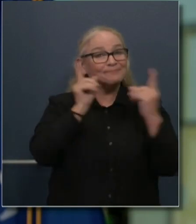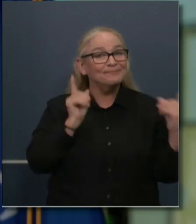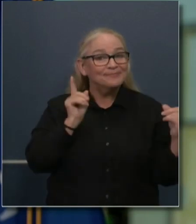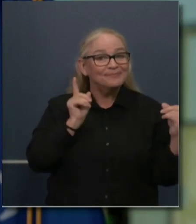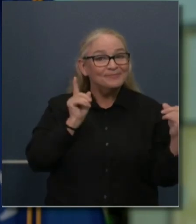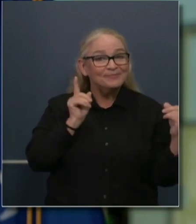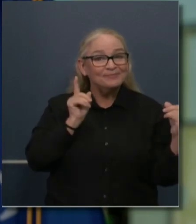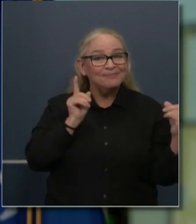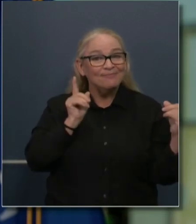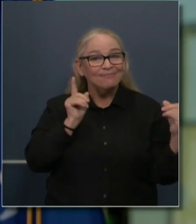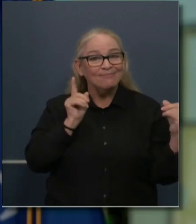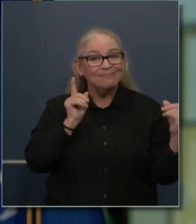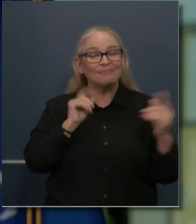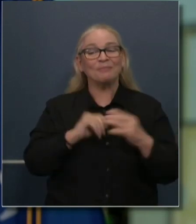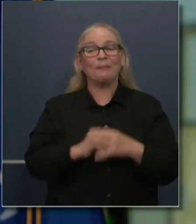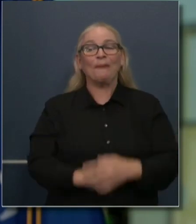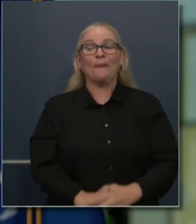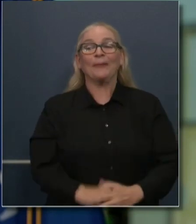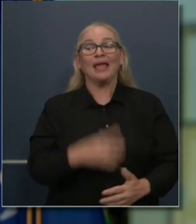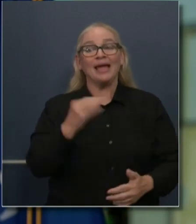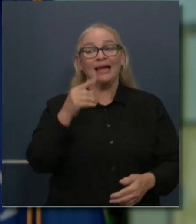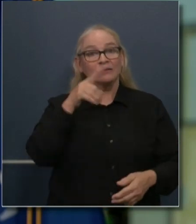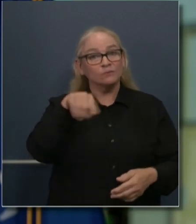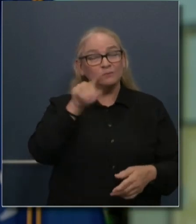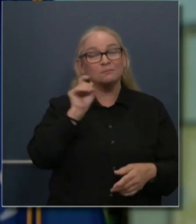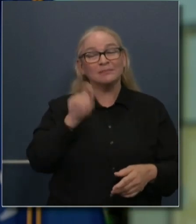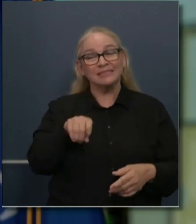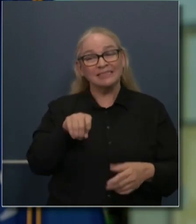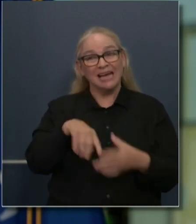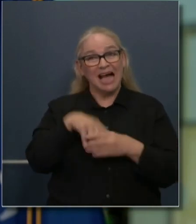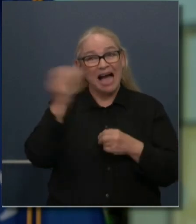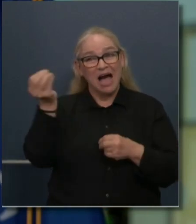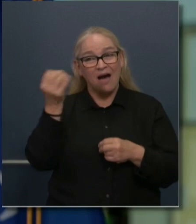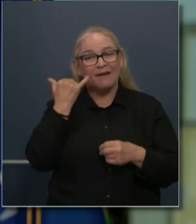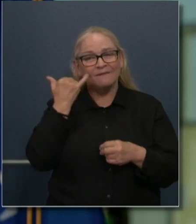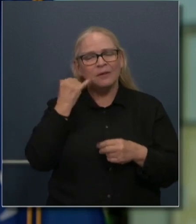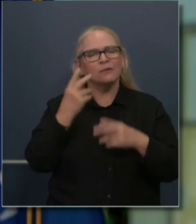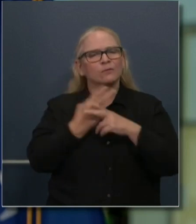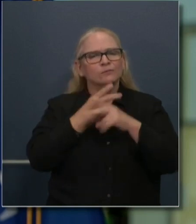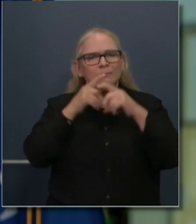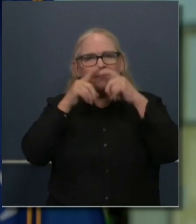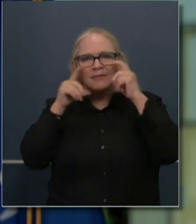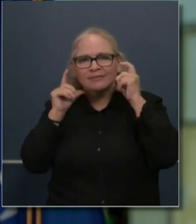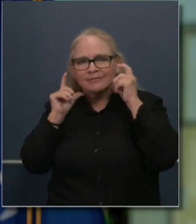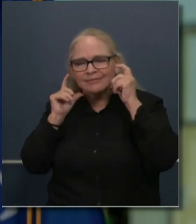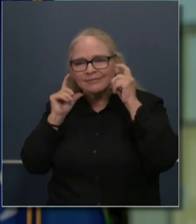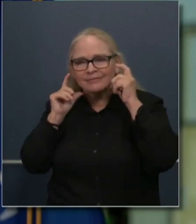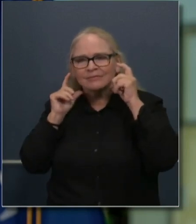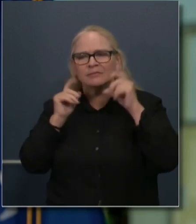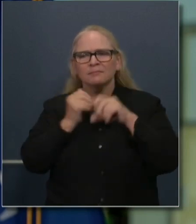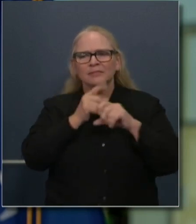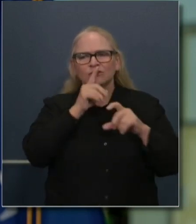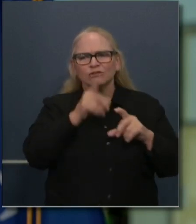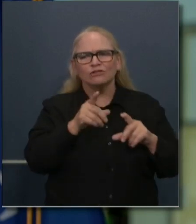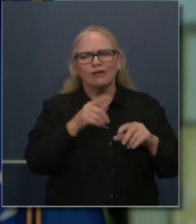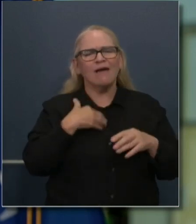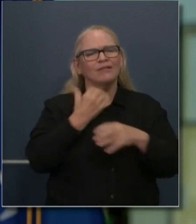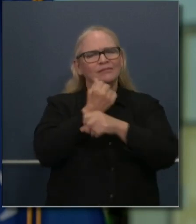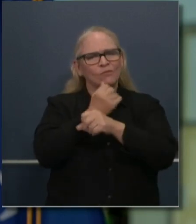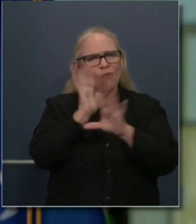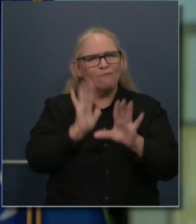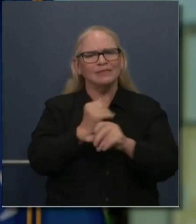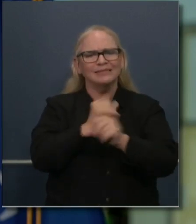distance where you must, and make sure we're all wearing face coverings, and to make sure you have a wonderful and safe